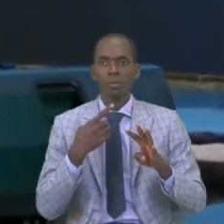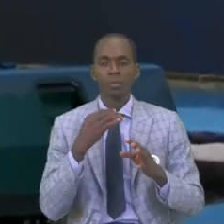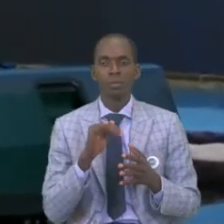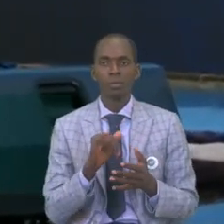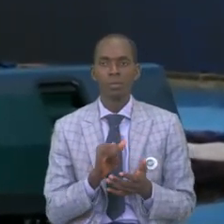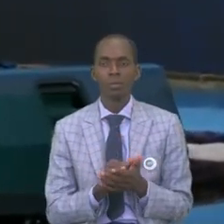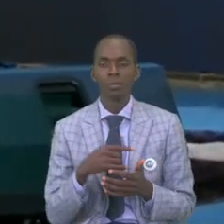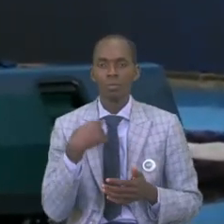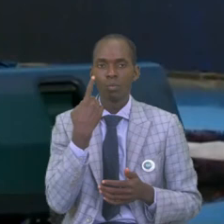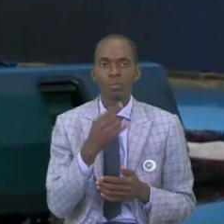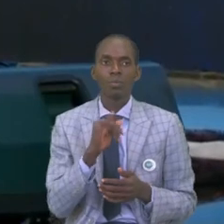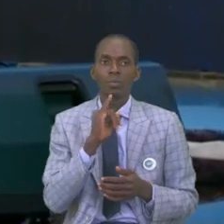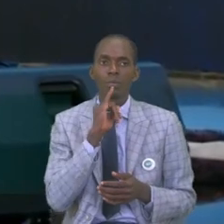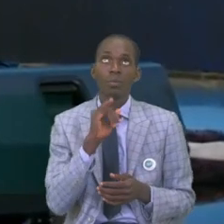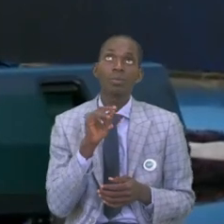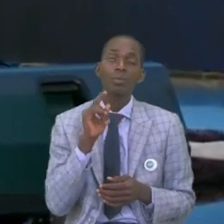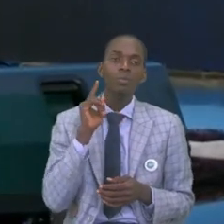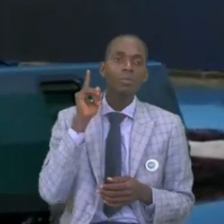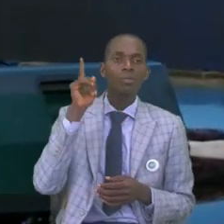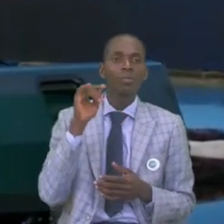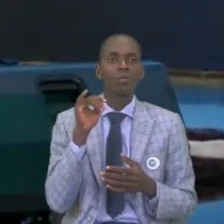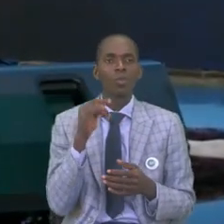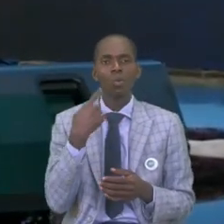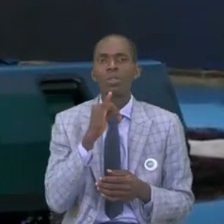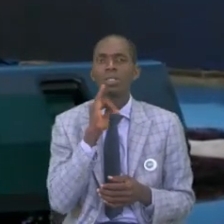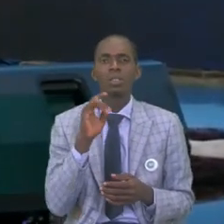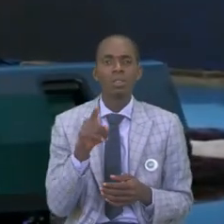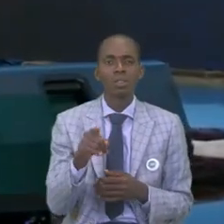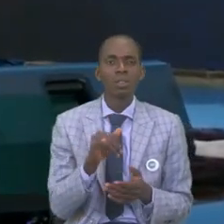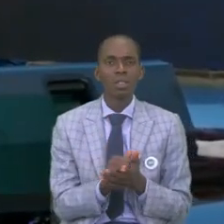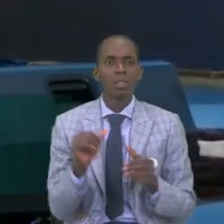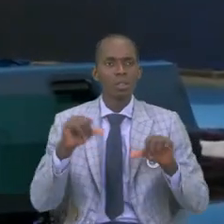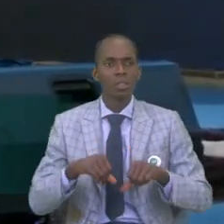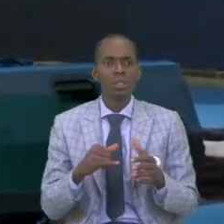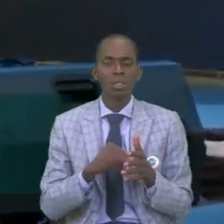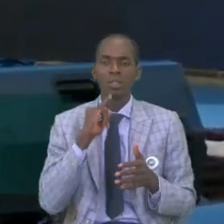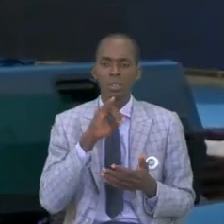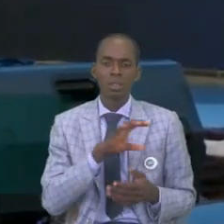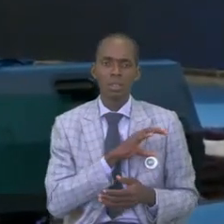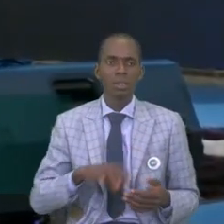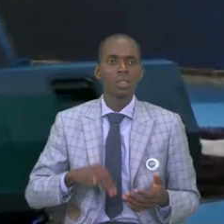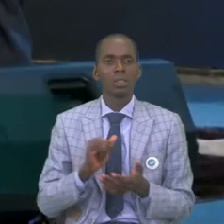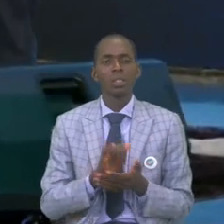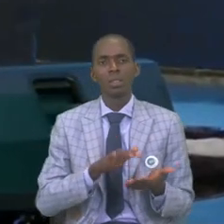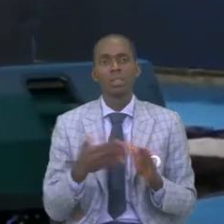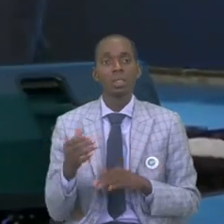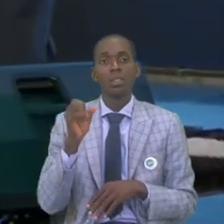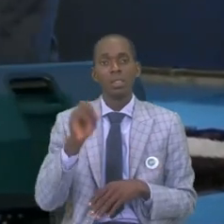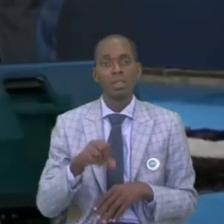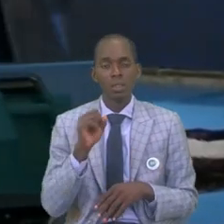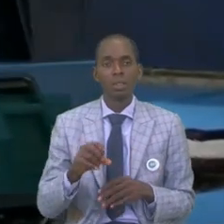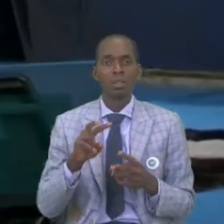who is he that condemneth? It is Christ that died, yea, rather, that